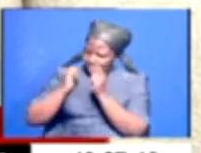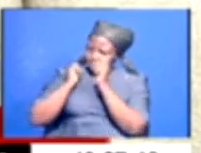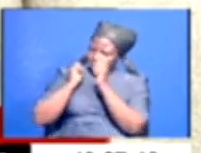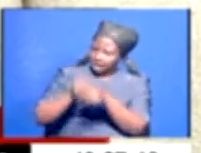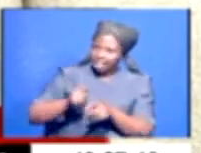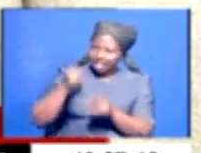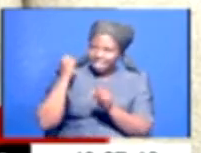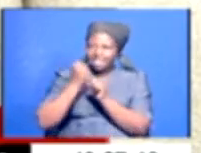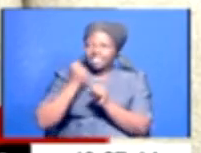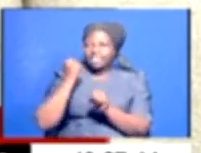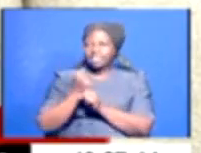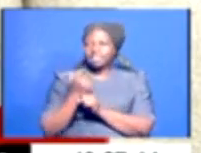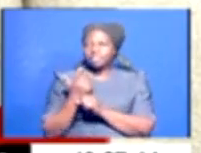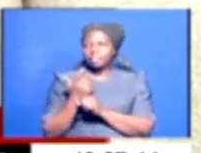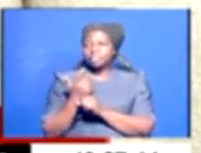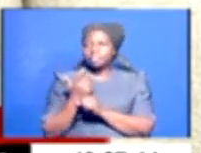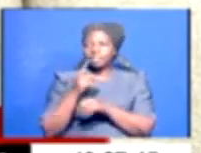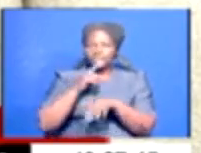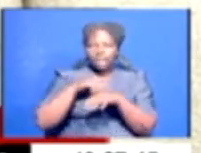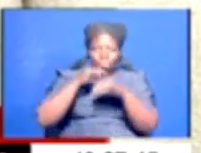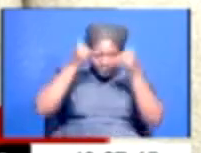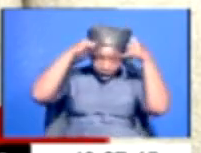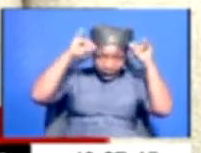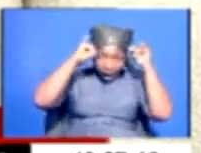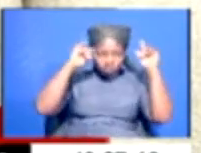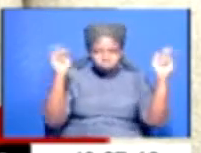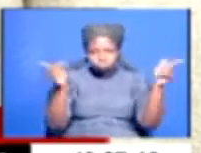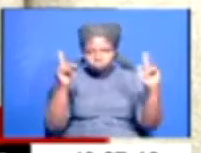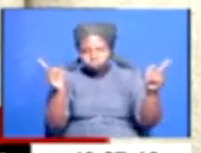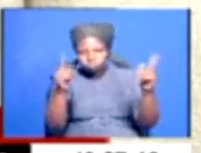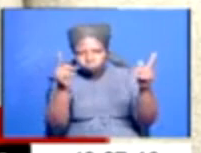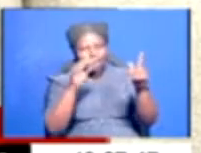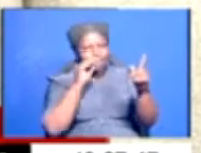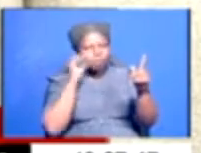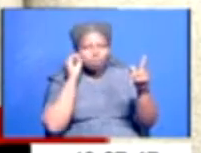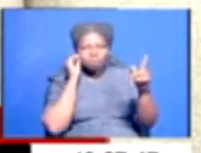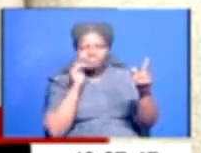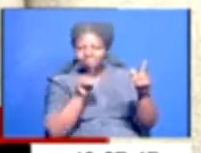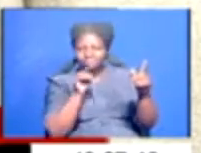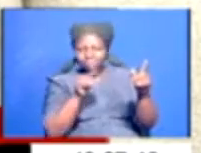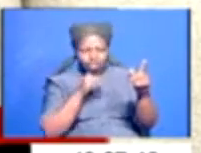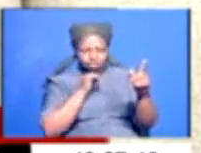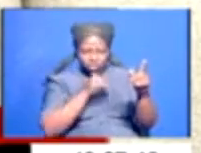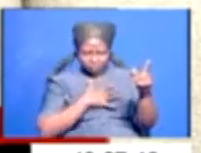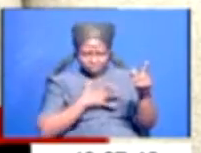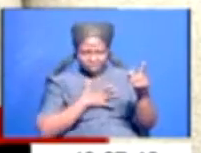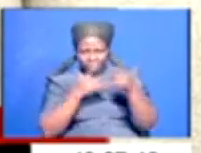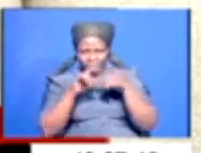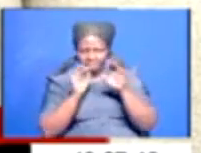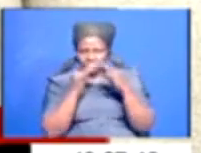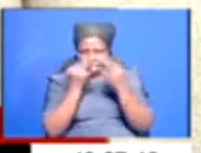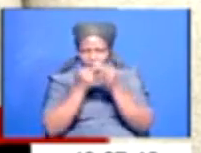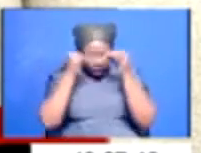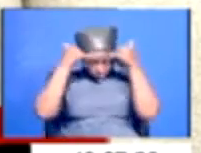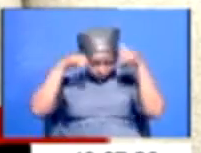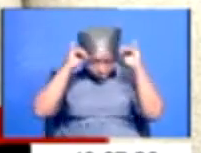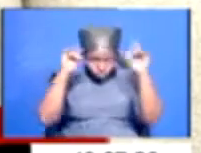crazy my kettle, mm-hmm. Yeah, home kettle, not mine. Yeah, my family kettle. I dug